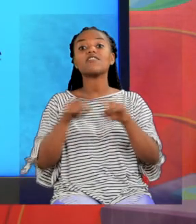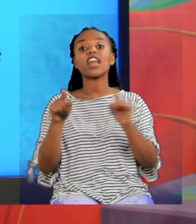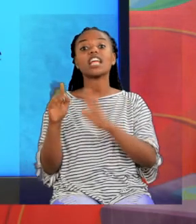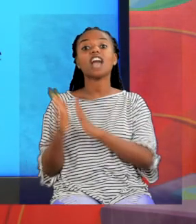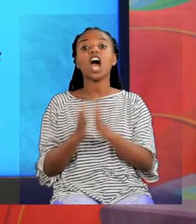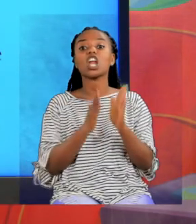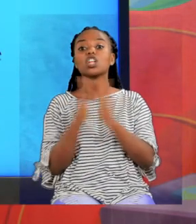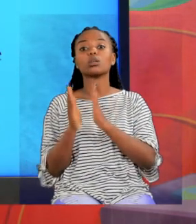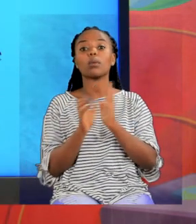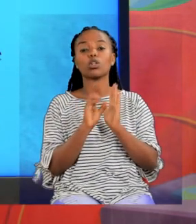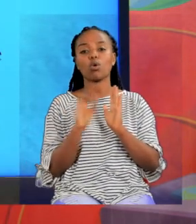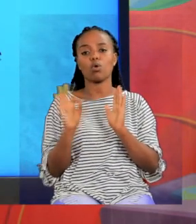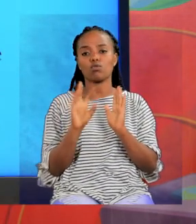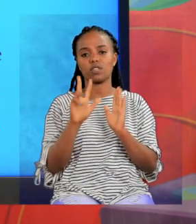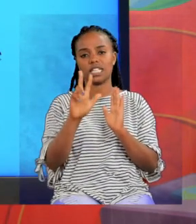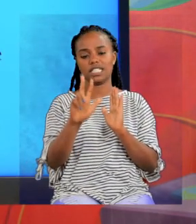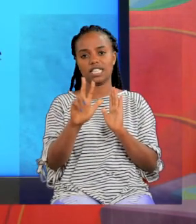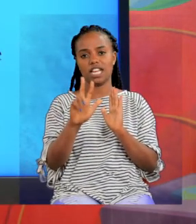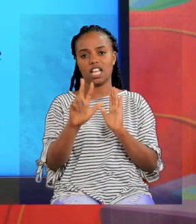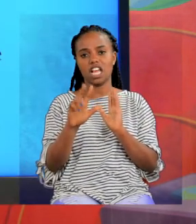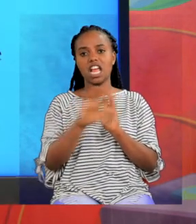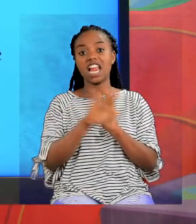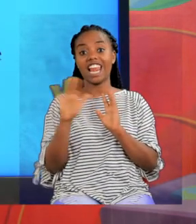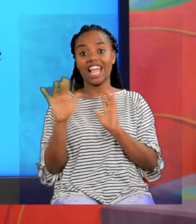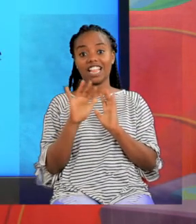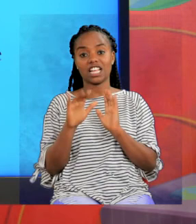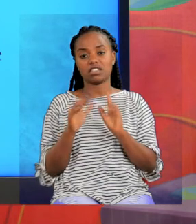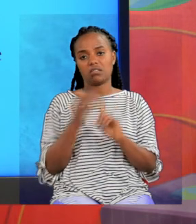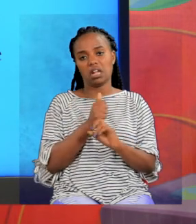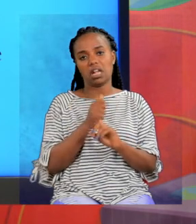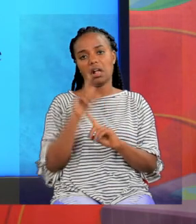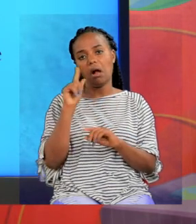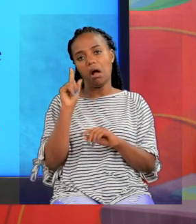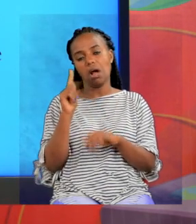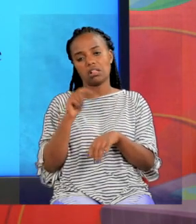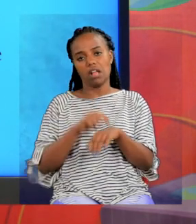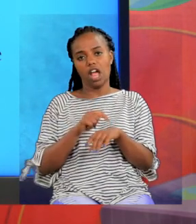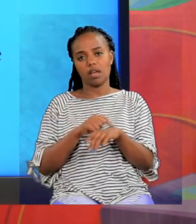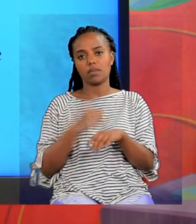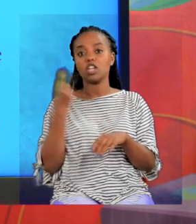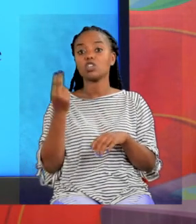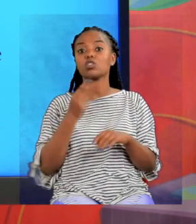these three letters by taking two at a time. So